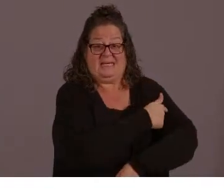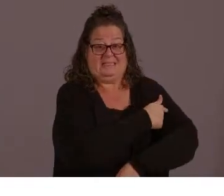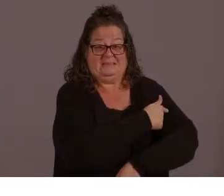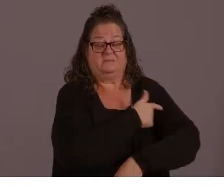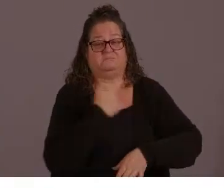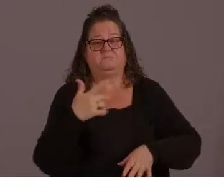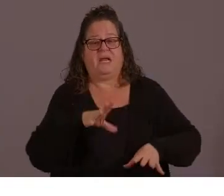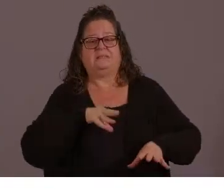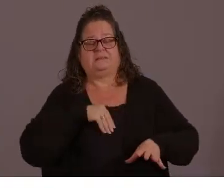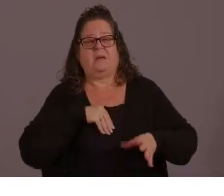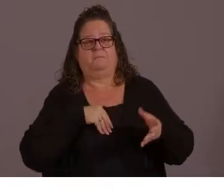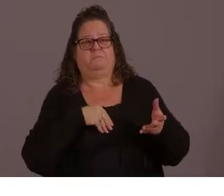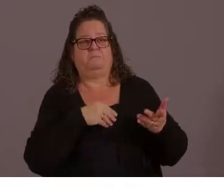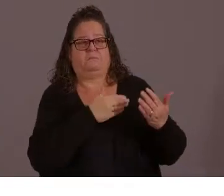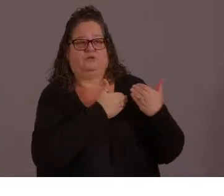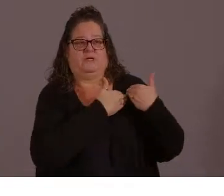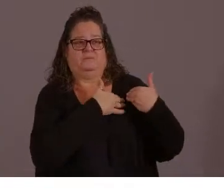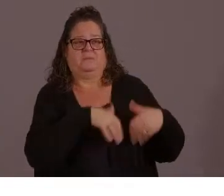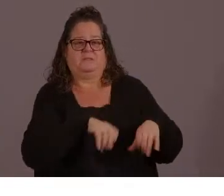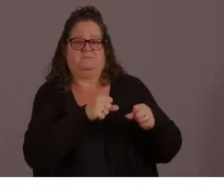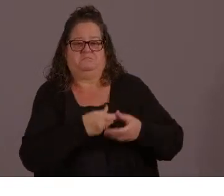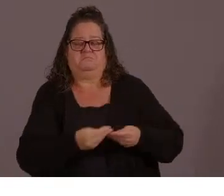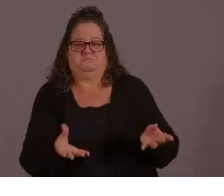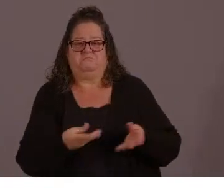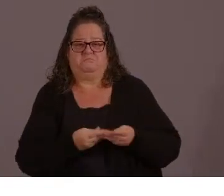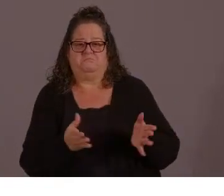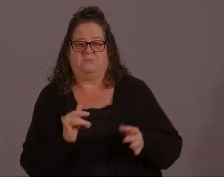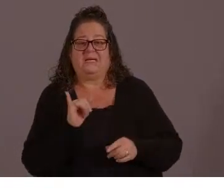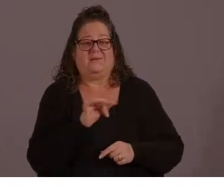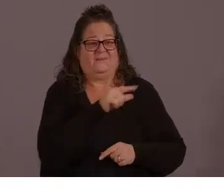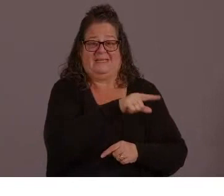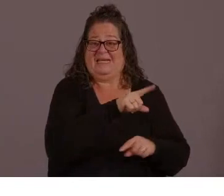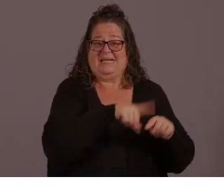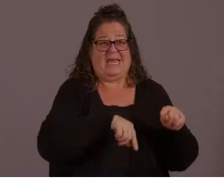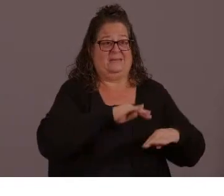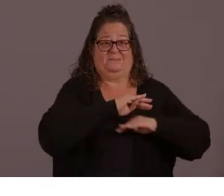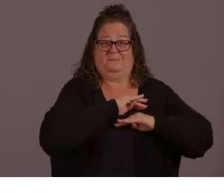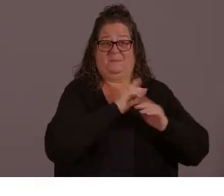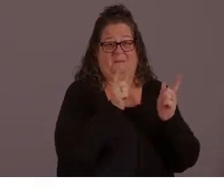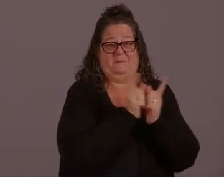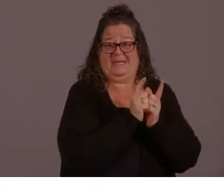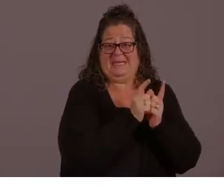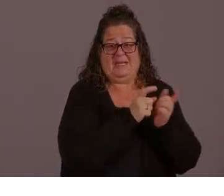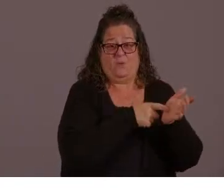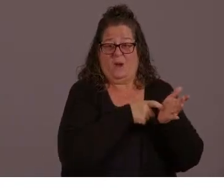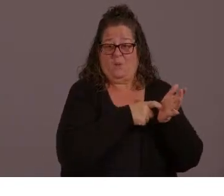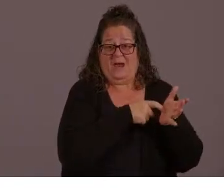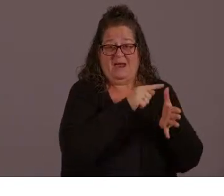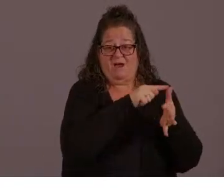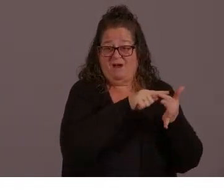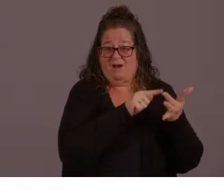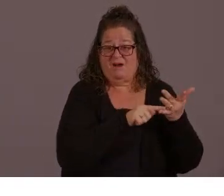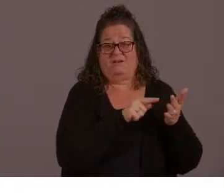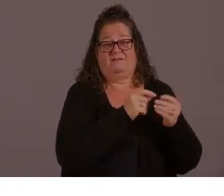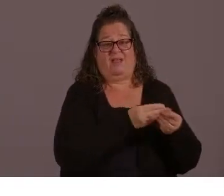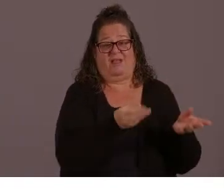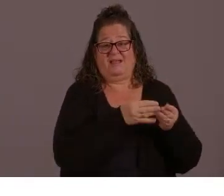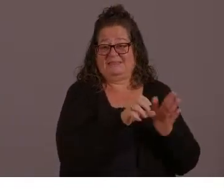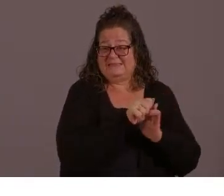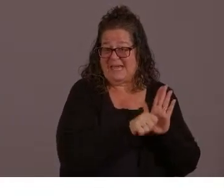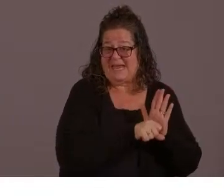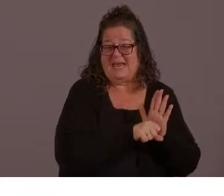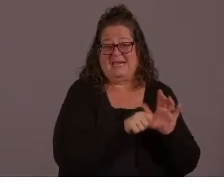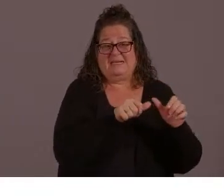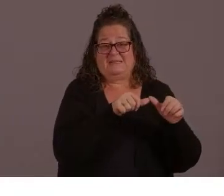to meet the requirements, and we are ready to administer it at our existing state sites that have significant unfilled